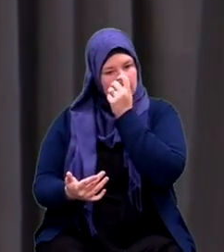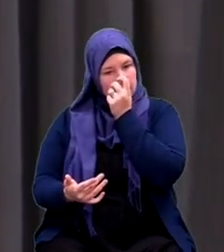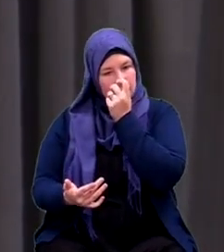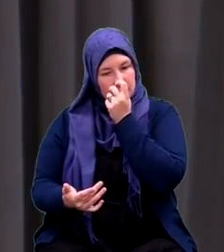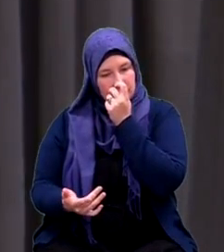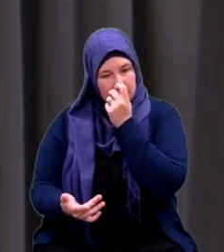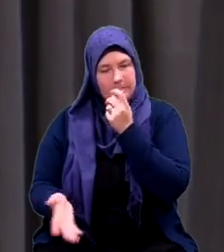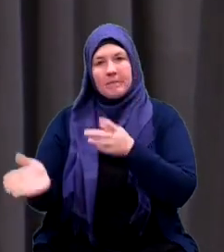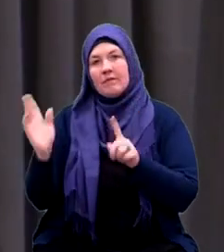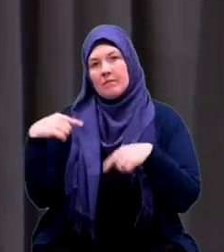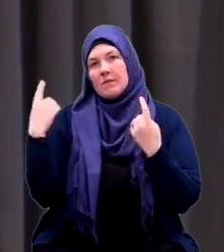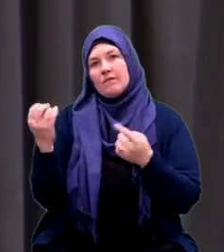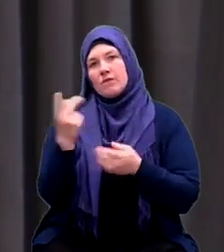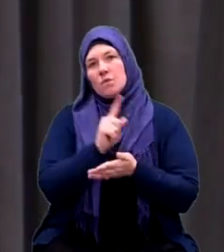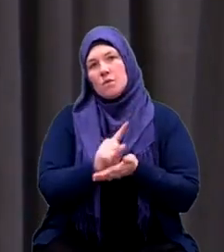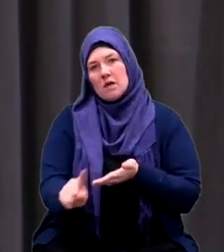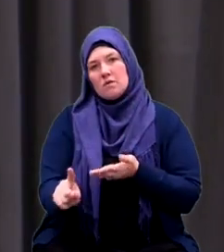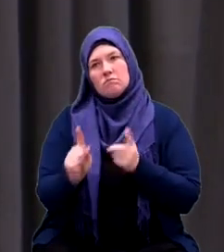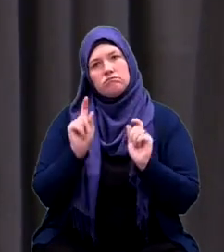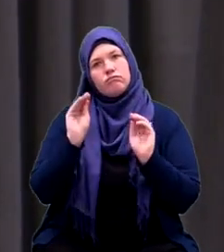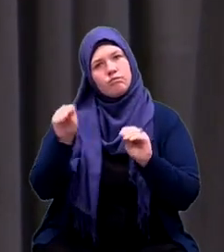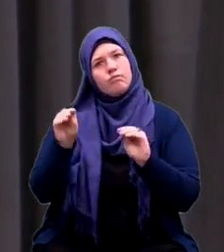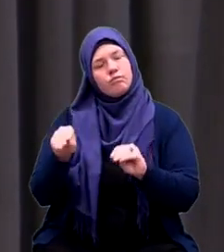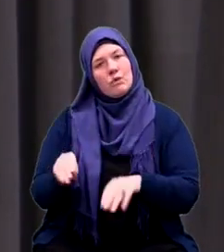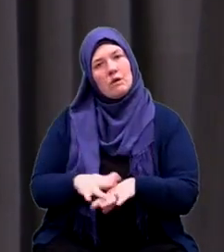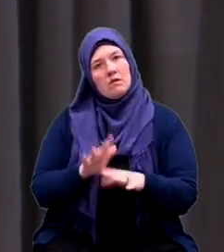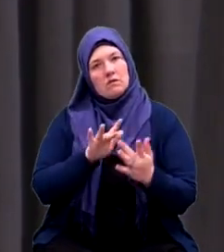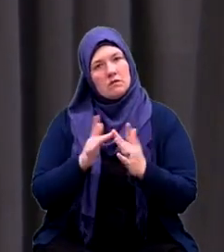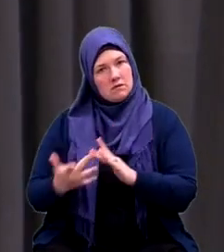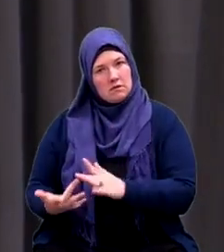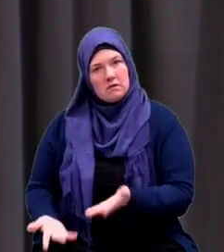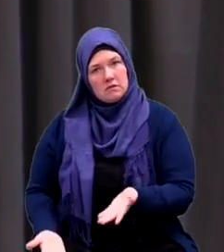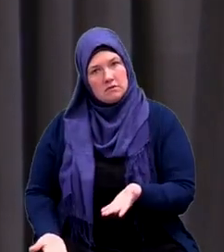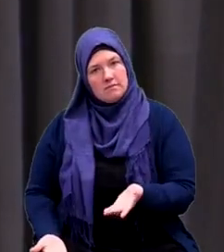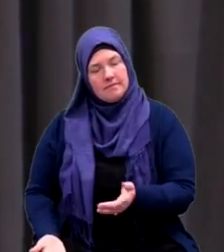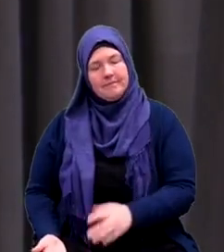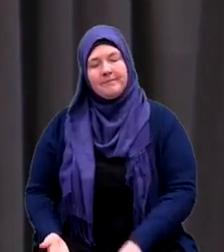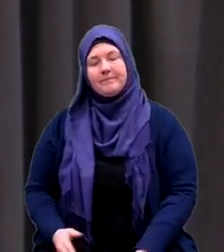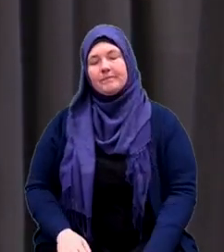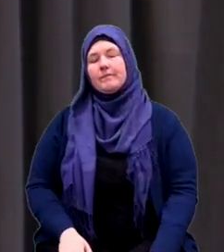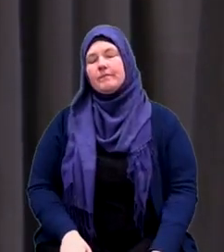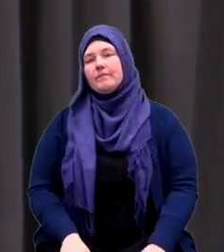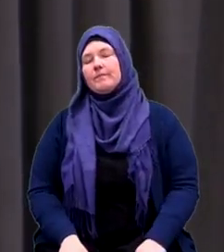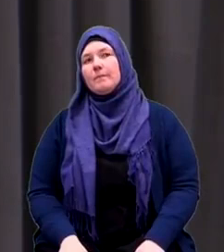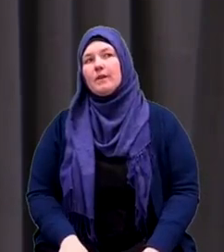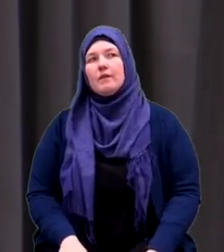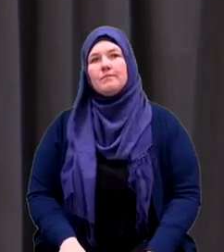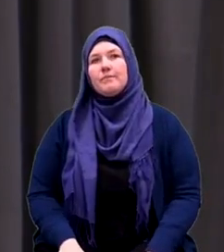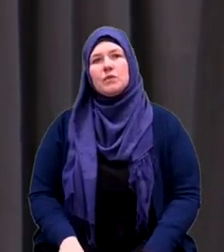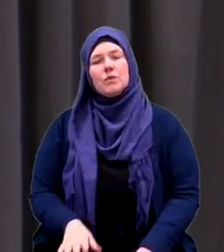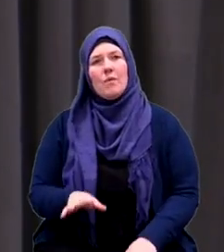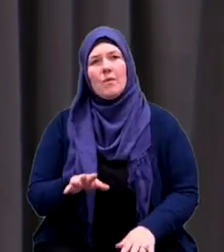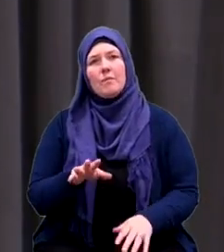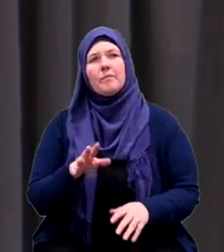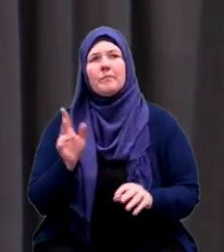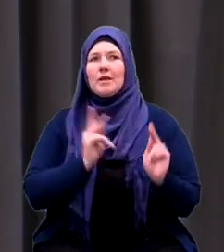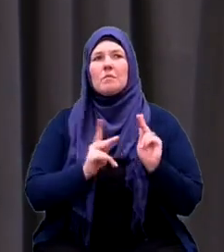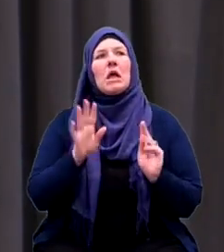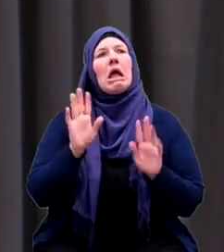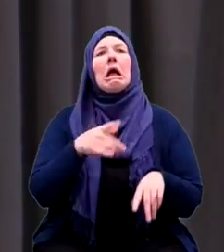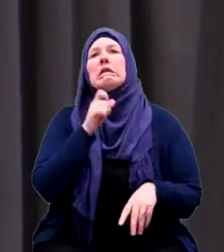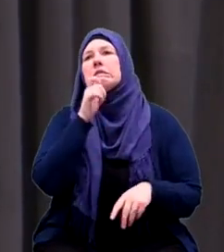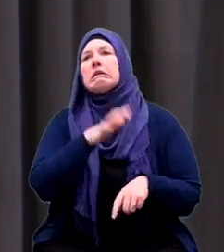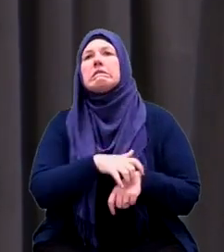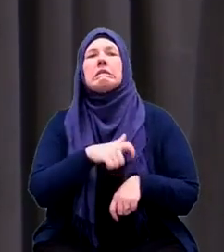Past few weeks, we have been putting them on the internet. So that point is on the side, and I hope that it